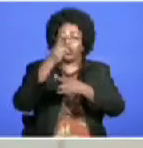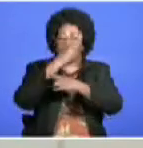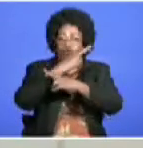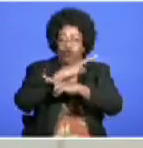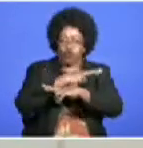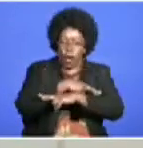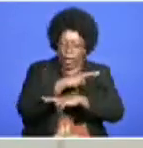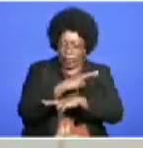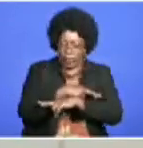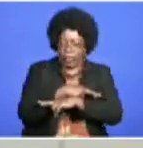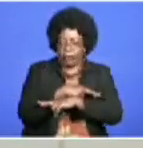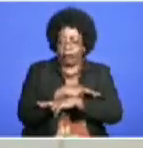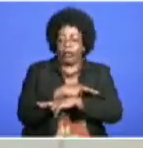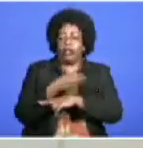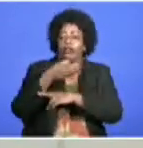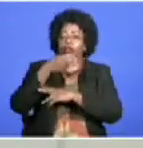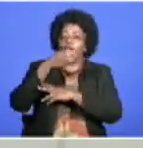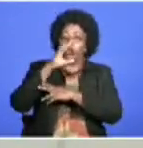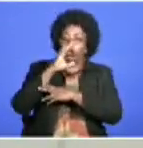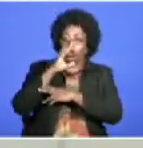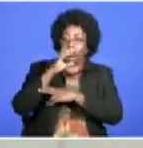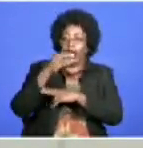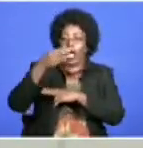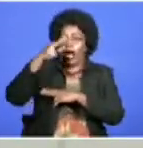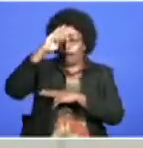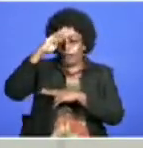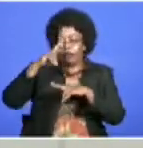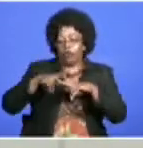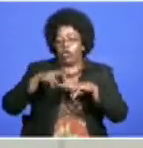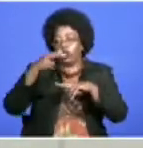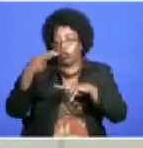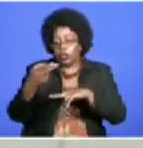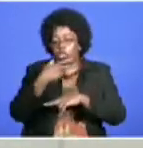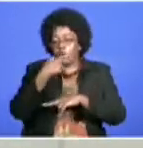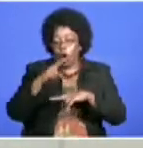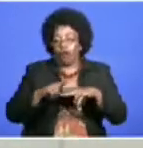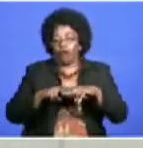symptomatic relief. Fluids, fever reducers, cough reducers.